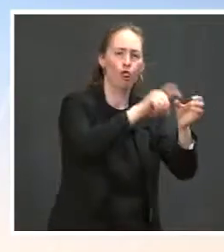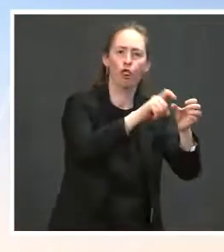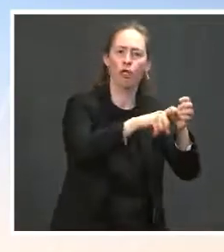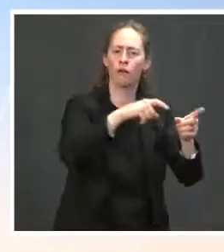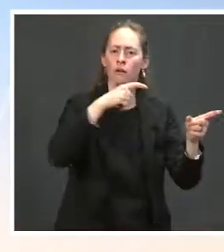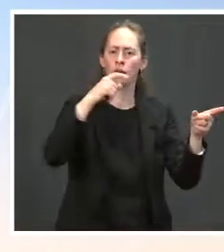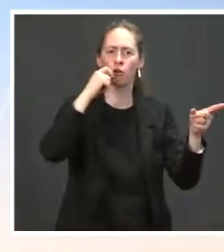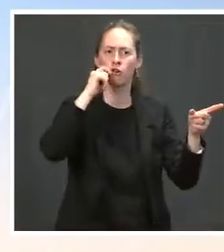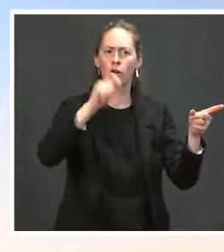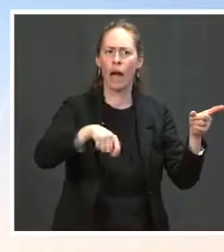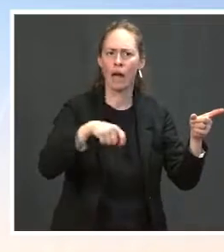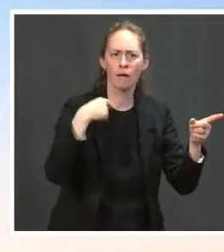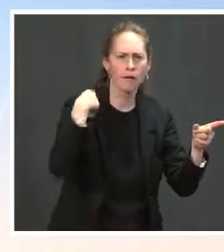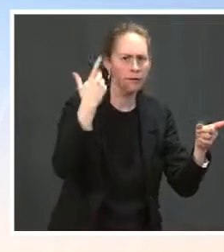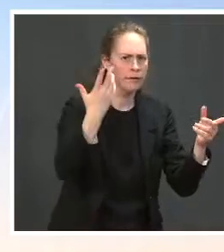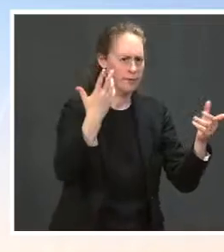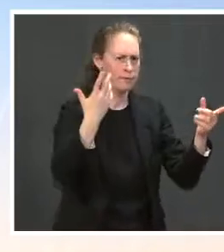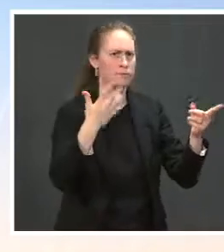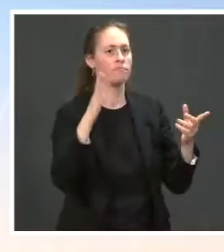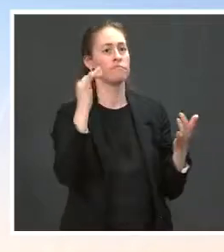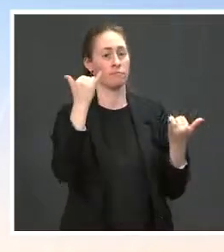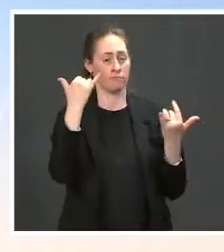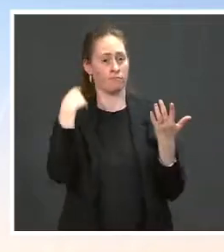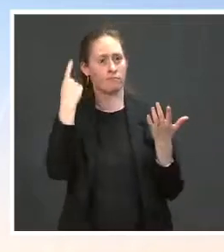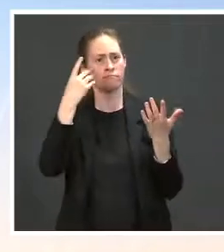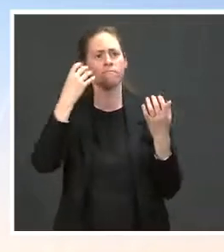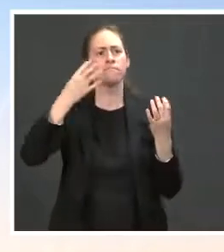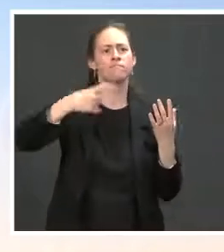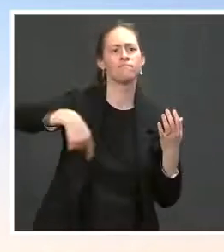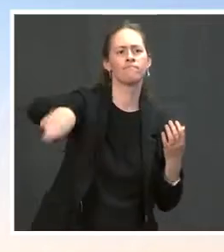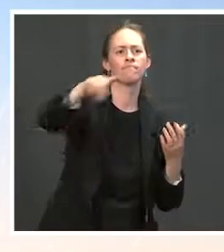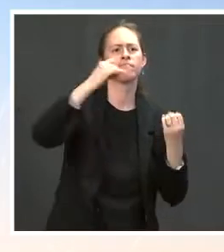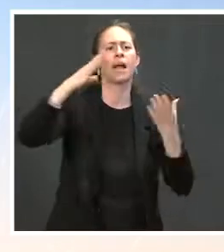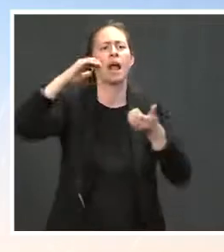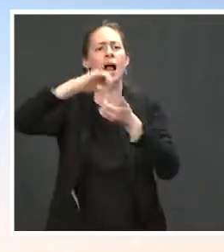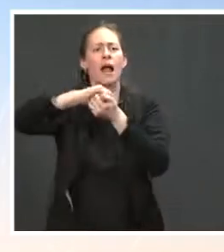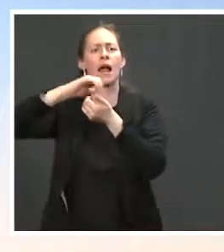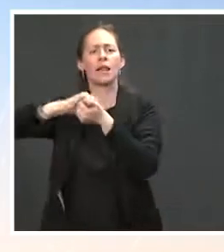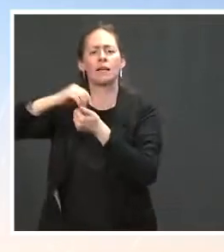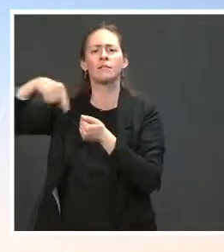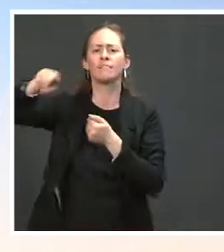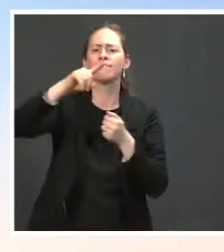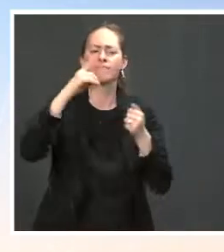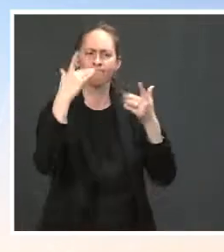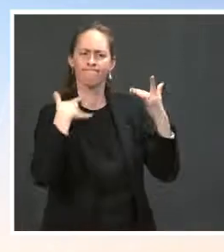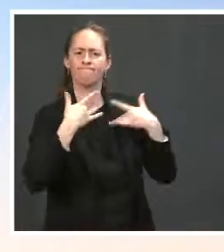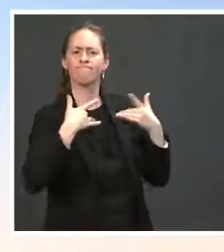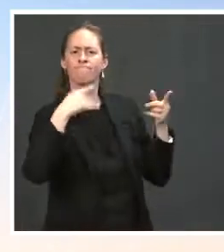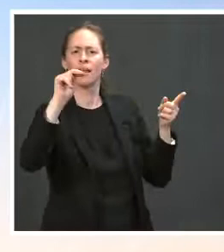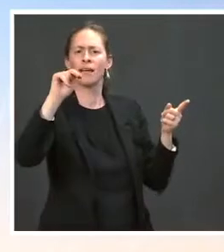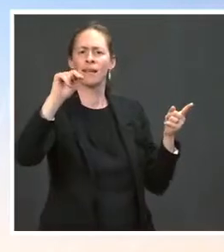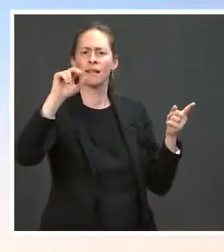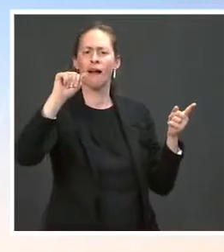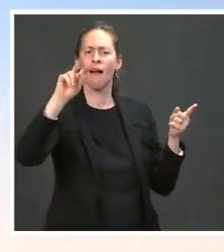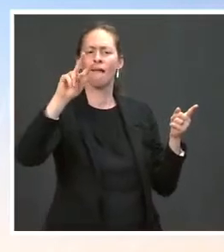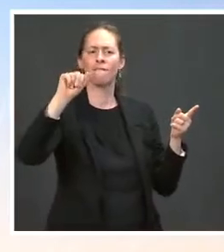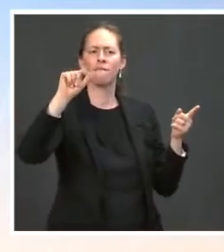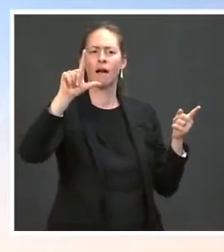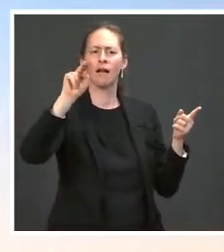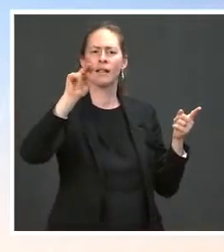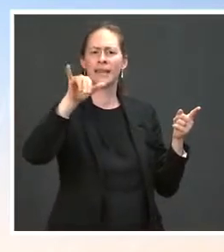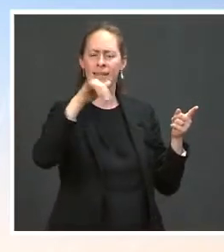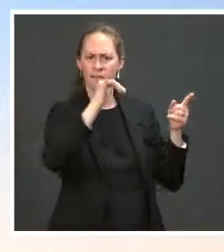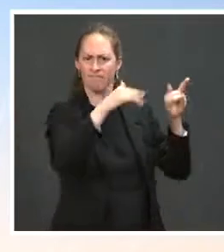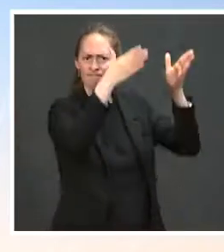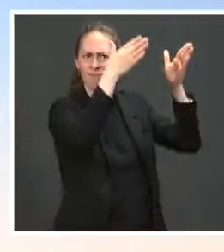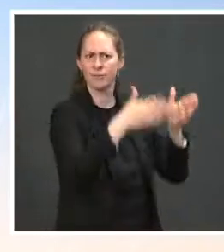hundreds of protesters supporting Alexei Navalny have been arrested. Is there evidence that the White House sees that U.S. sanctions